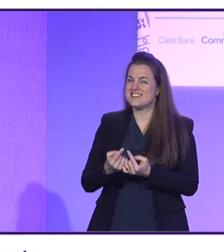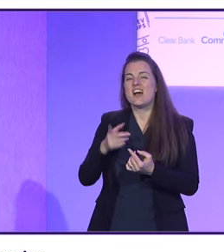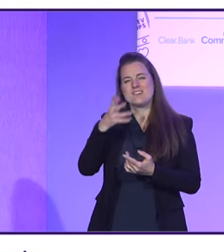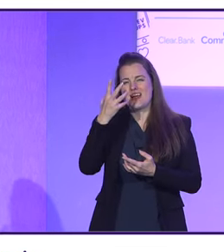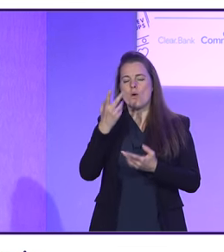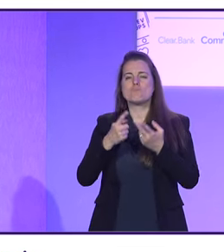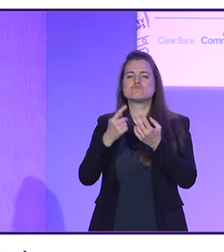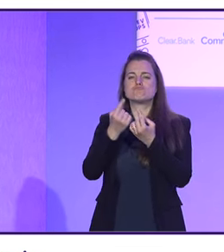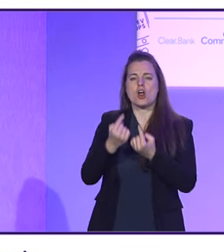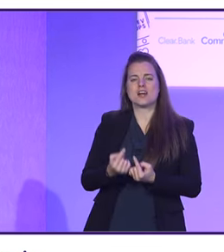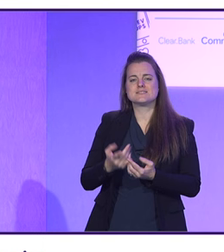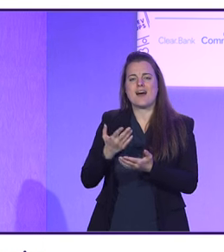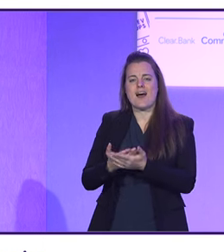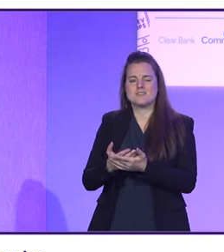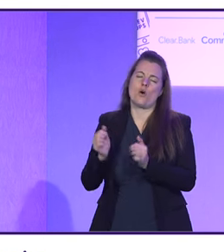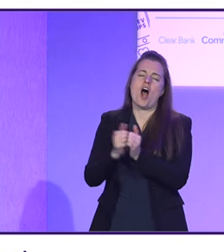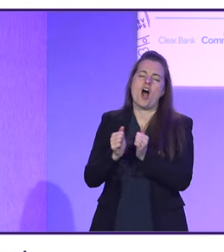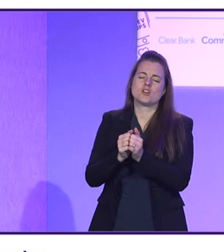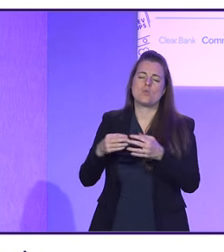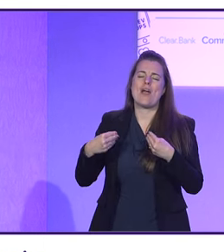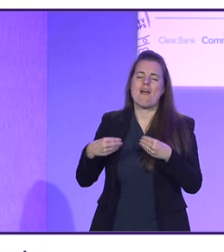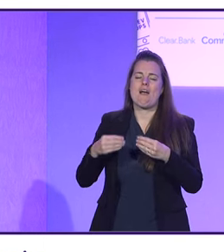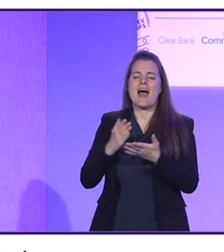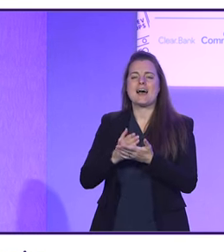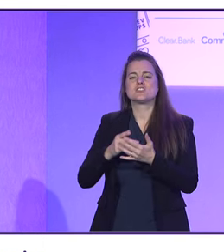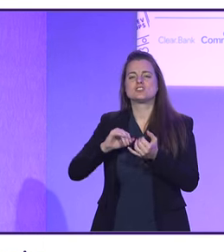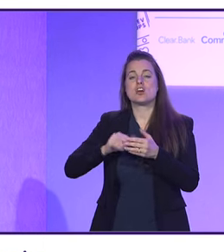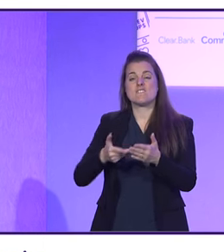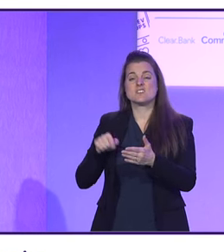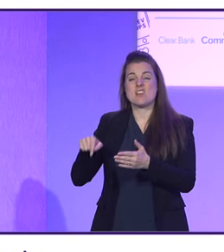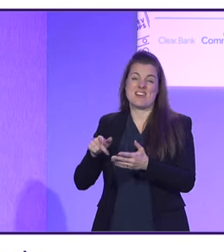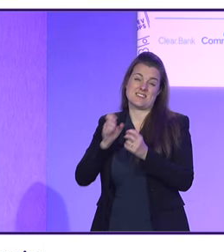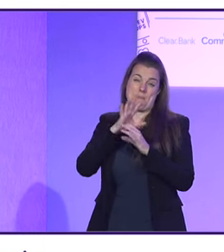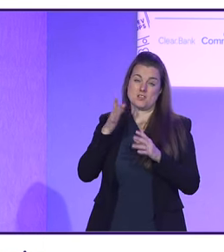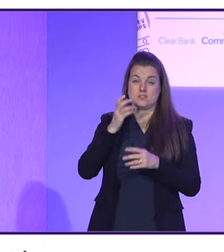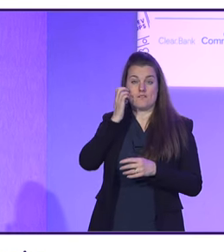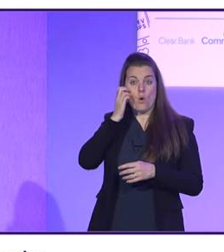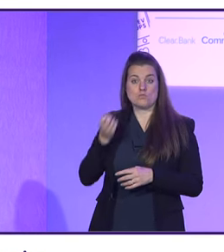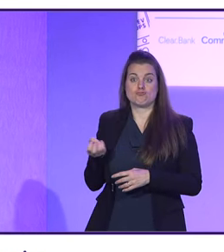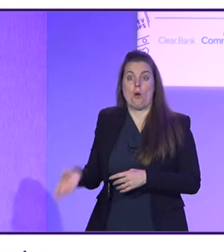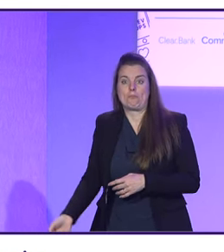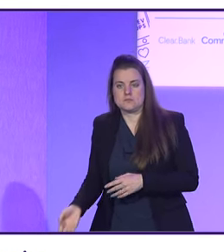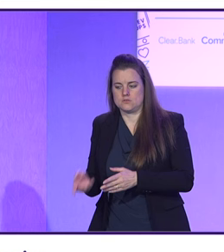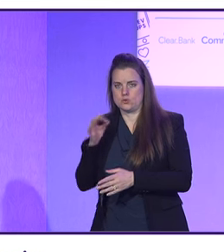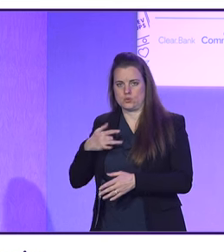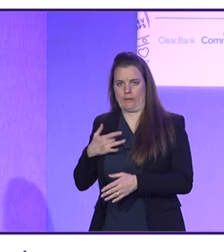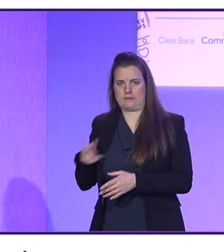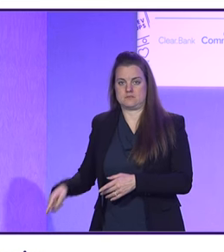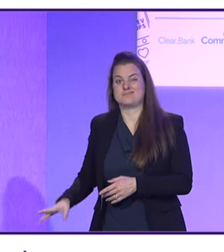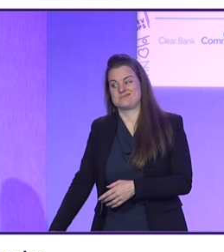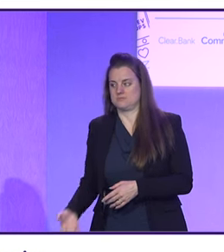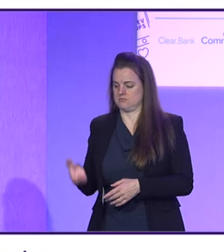and you want it? Like, that's hardware as a service from a consumer side. There's also business operations associated with that, but that's what that